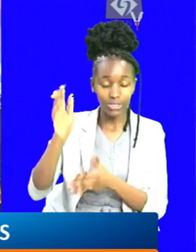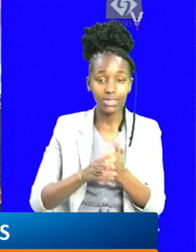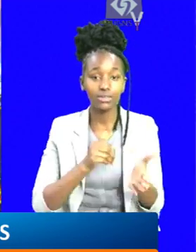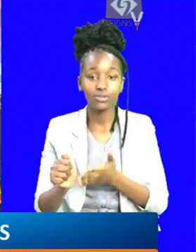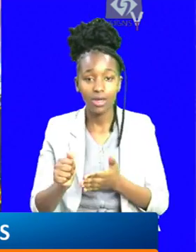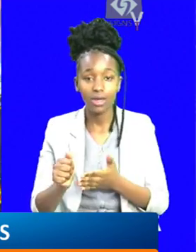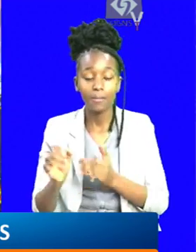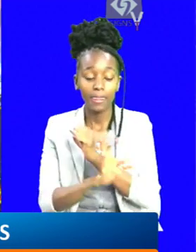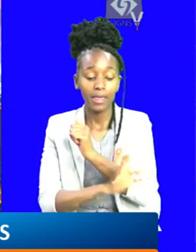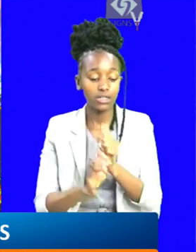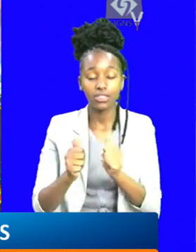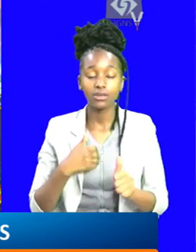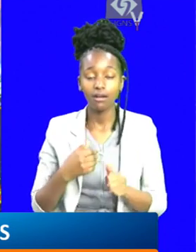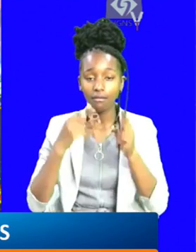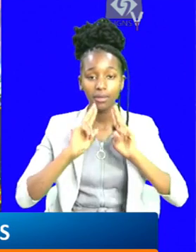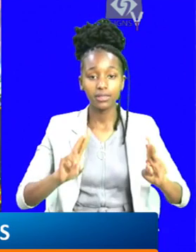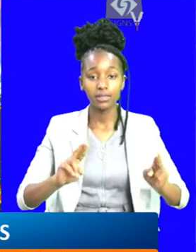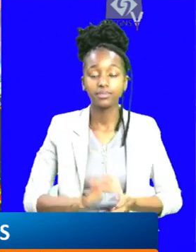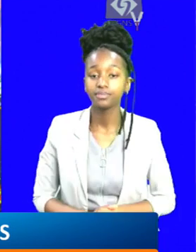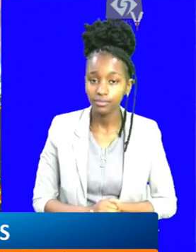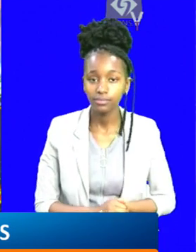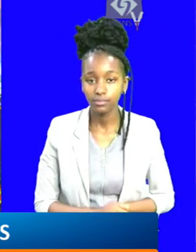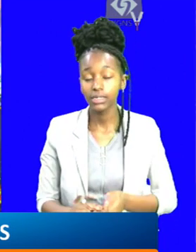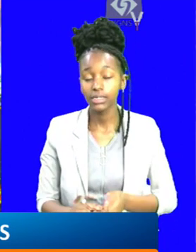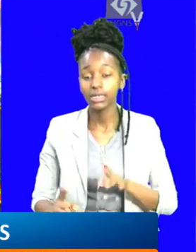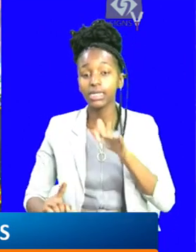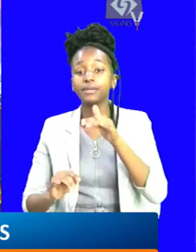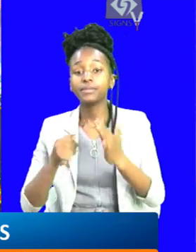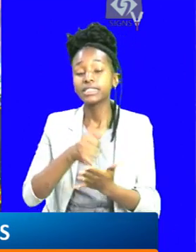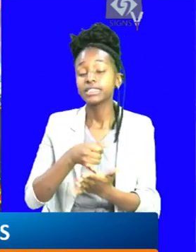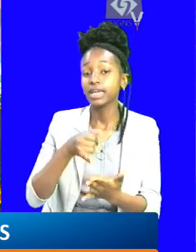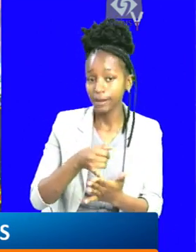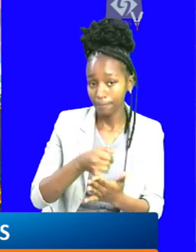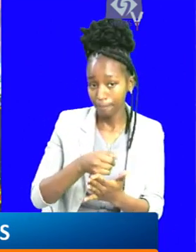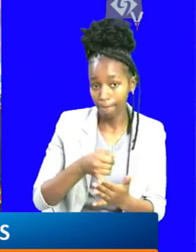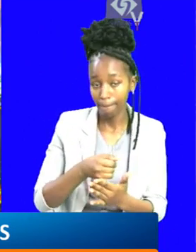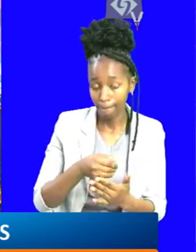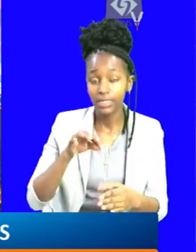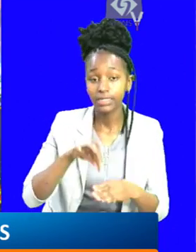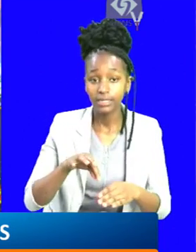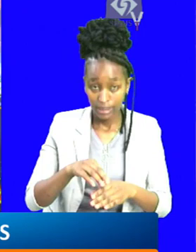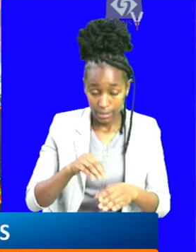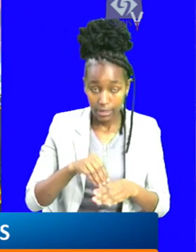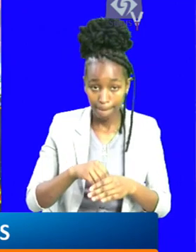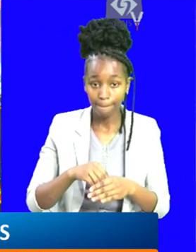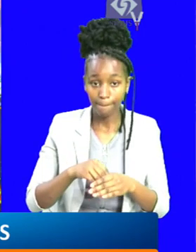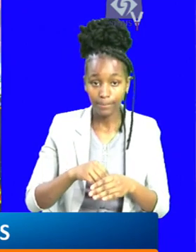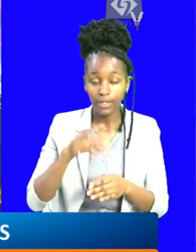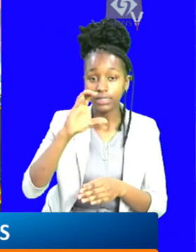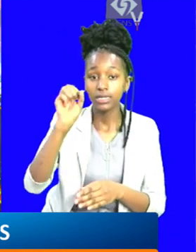inaenda mbele. It is not right for a few people to think that they can disorganize the